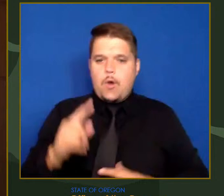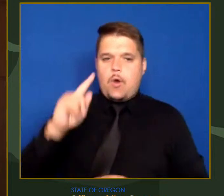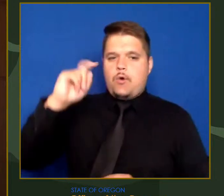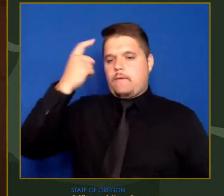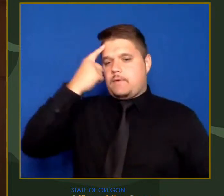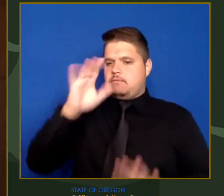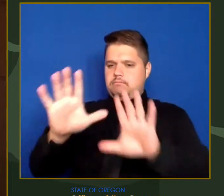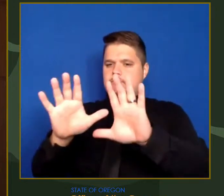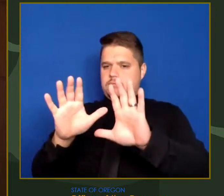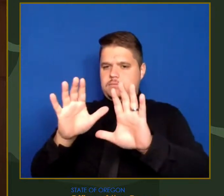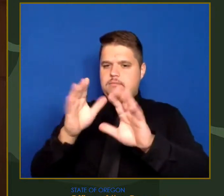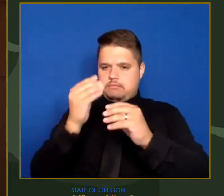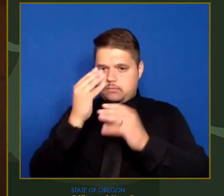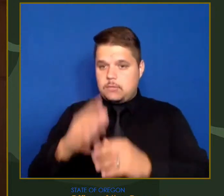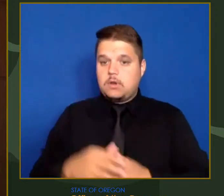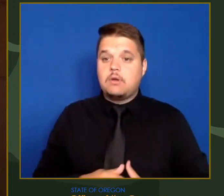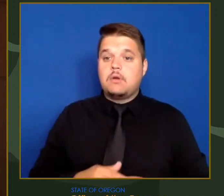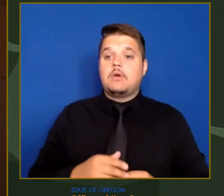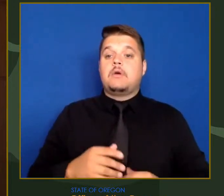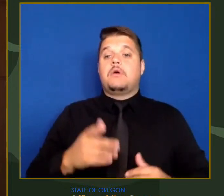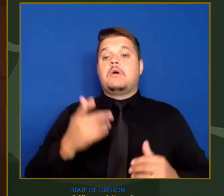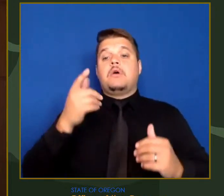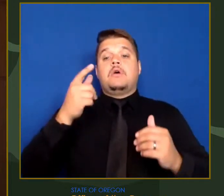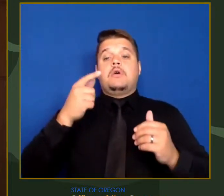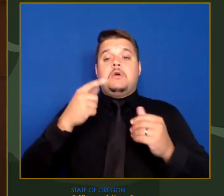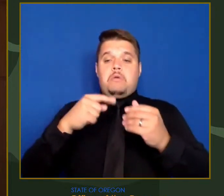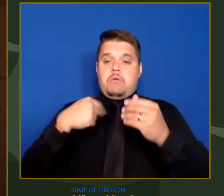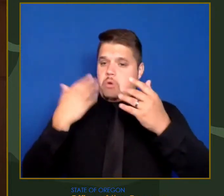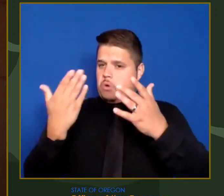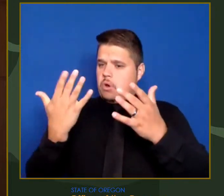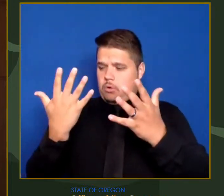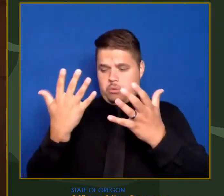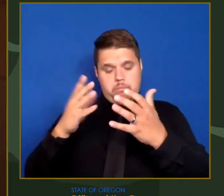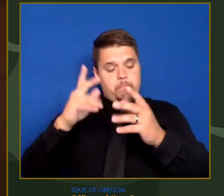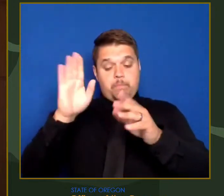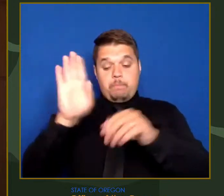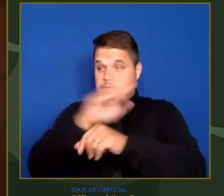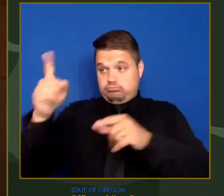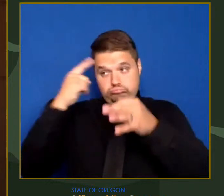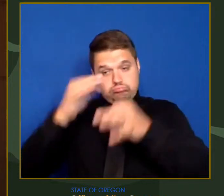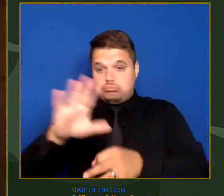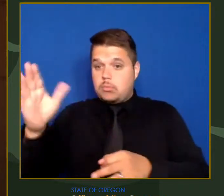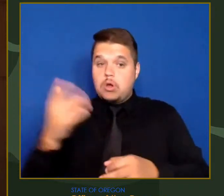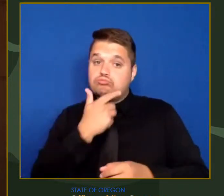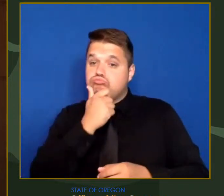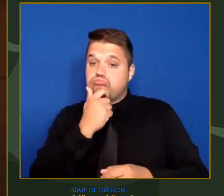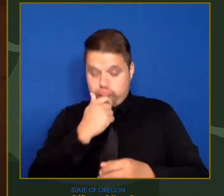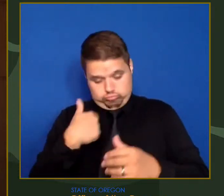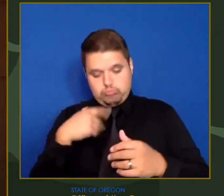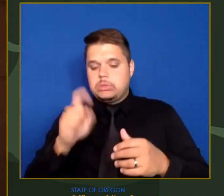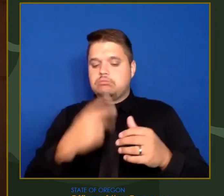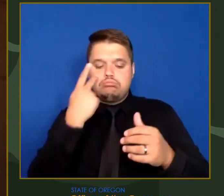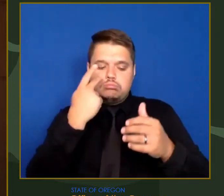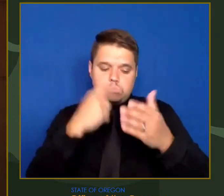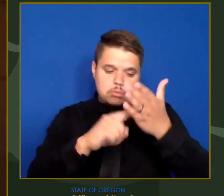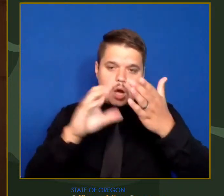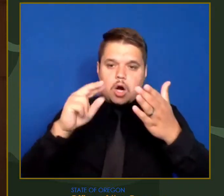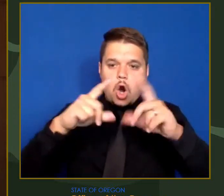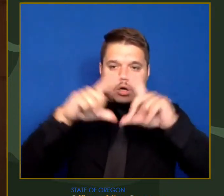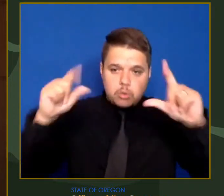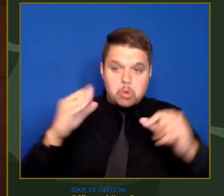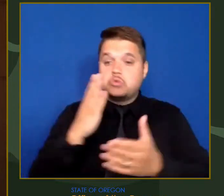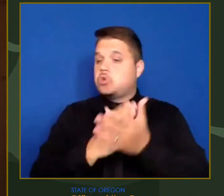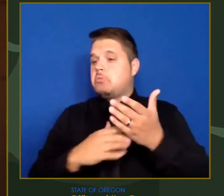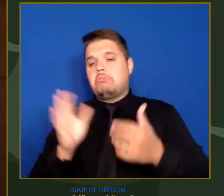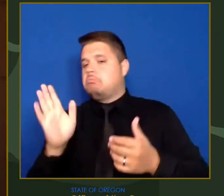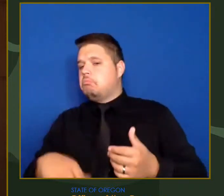and businesses can make a decision about what works best for their business model. We're talking about a very short period